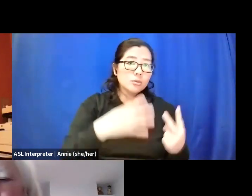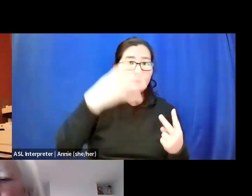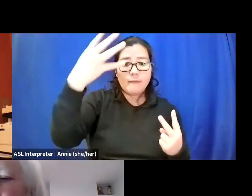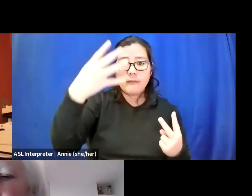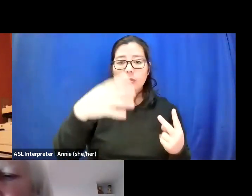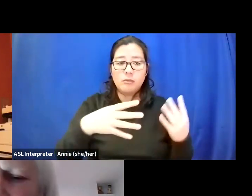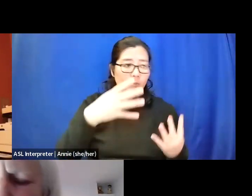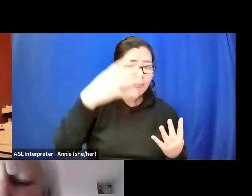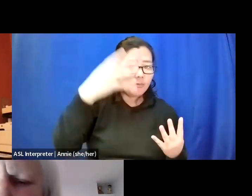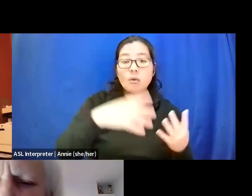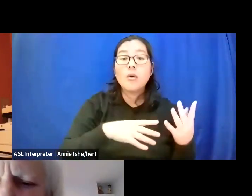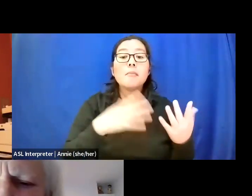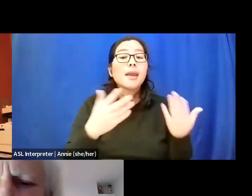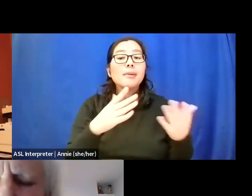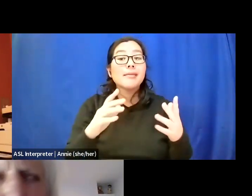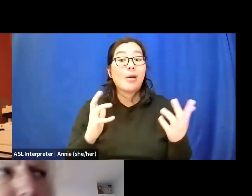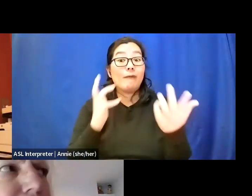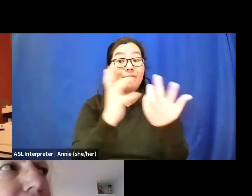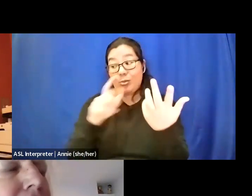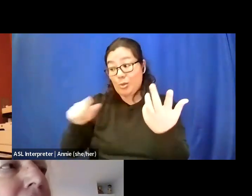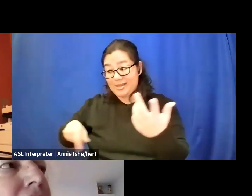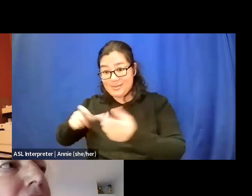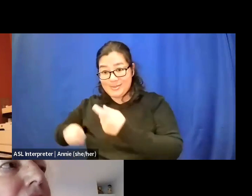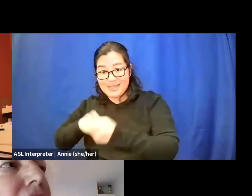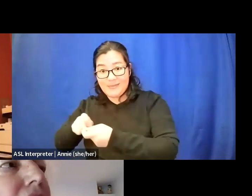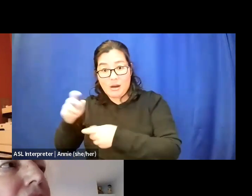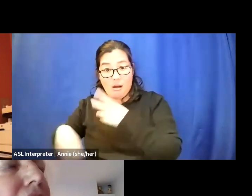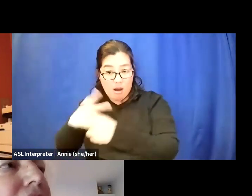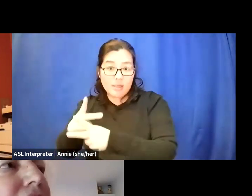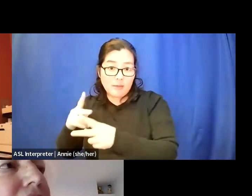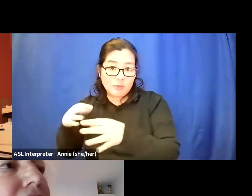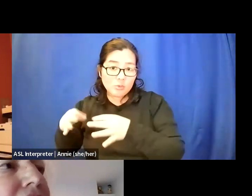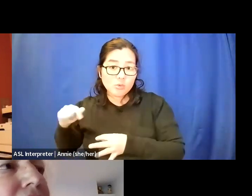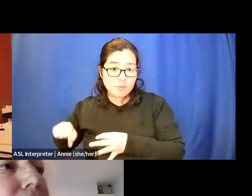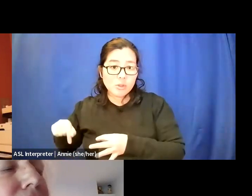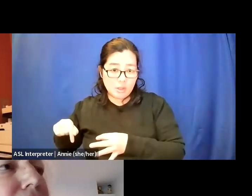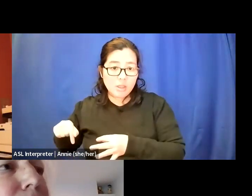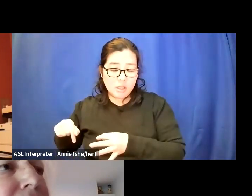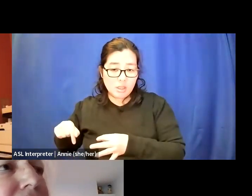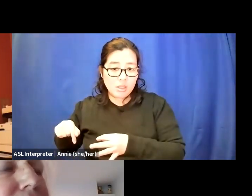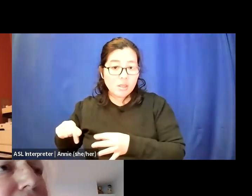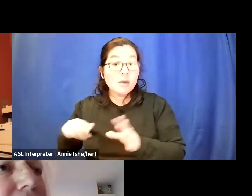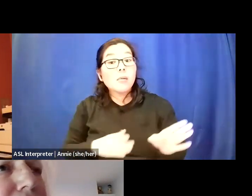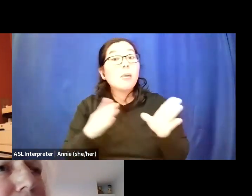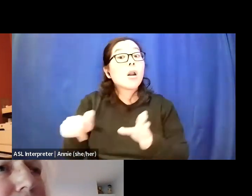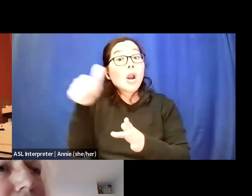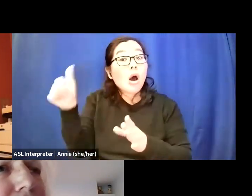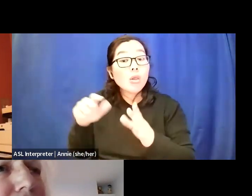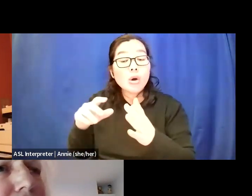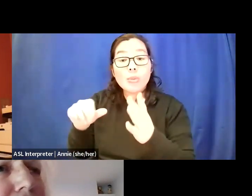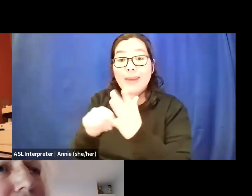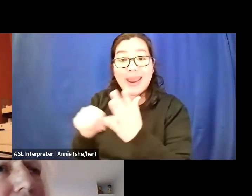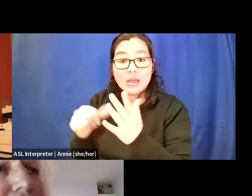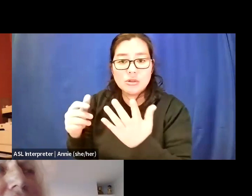might work better with a certain type of description. And then another page, which is